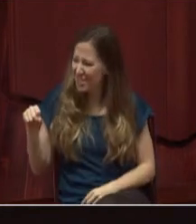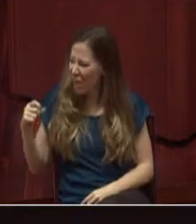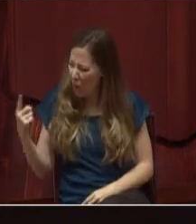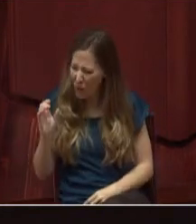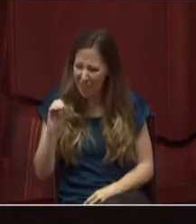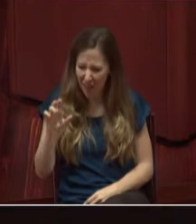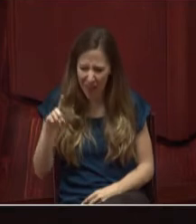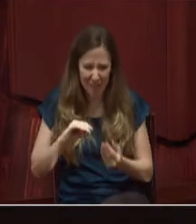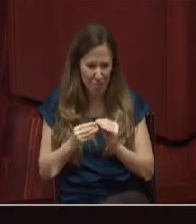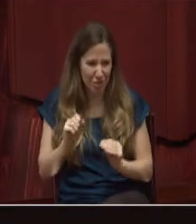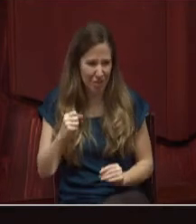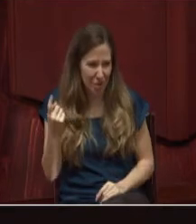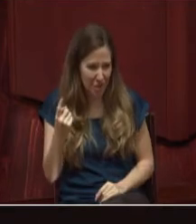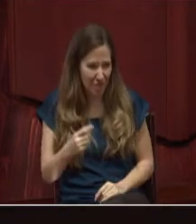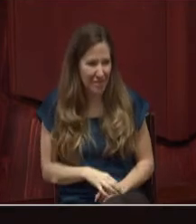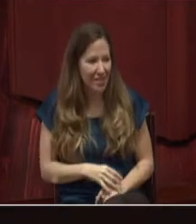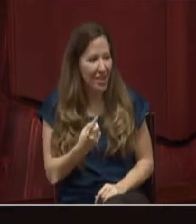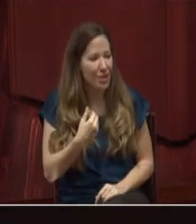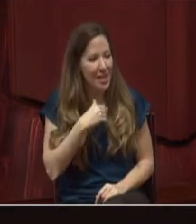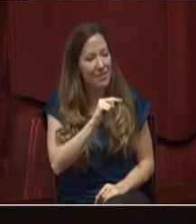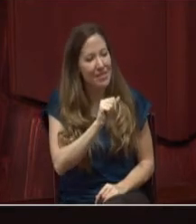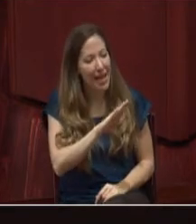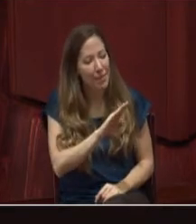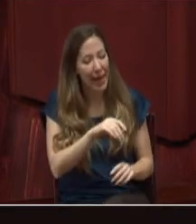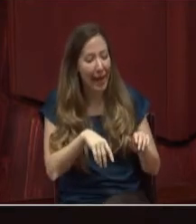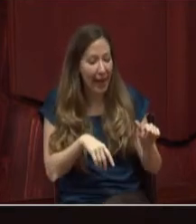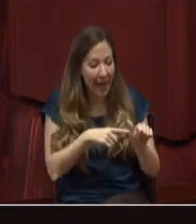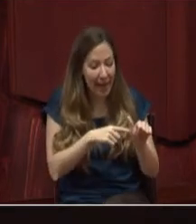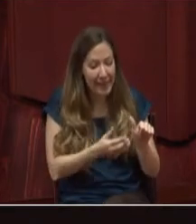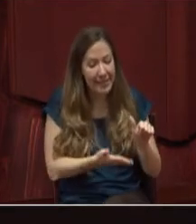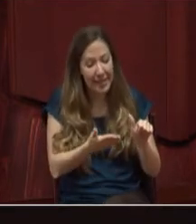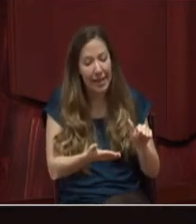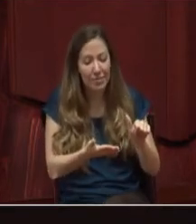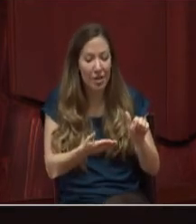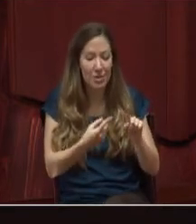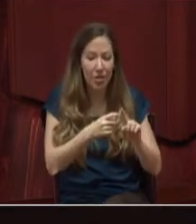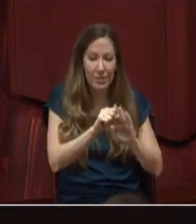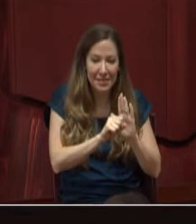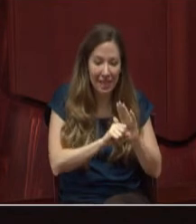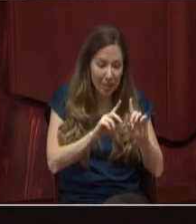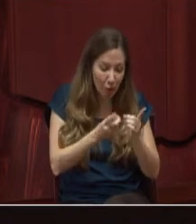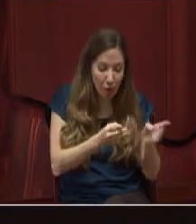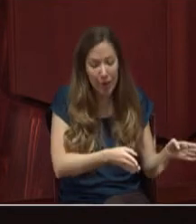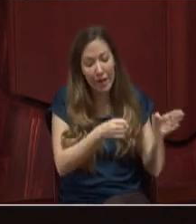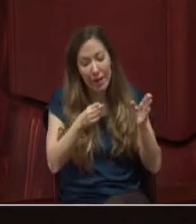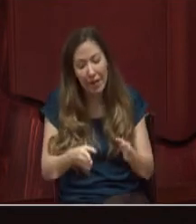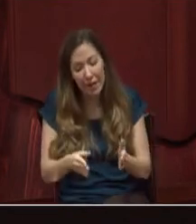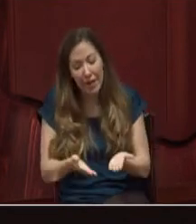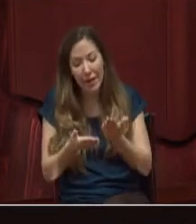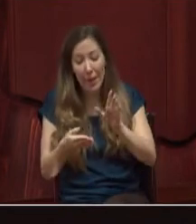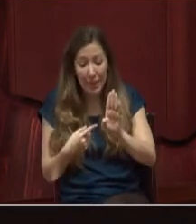an odd number. So there was always a tab A is the State Department recommendation, tab B is the Defense Department recommendation, tab